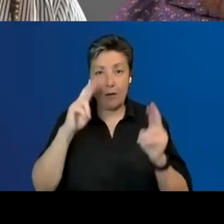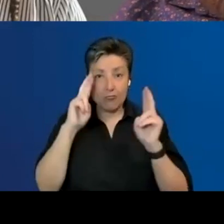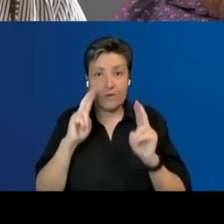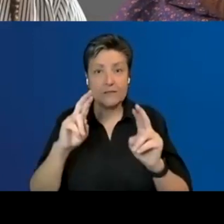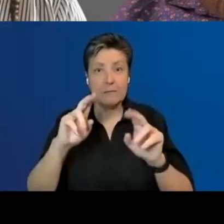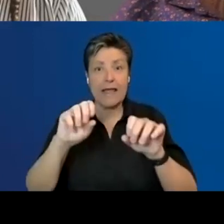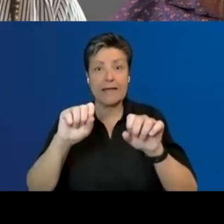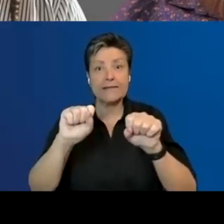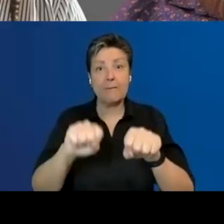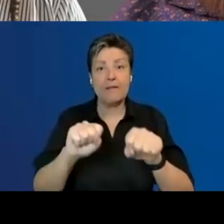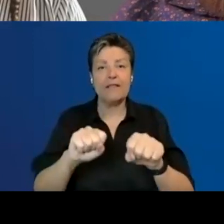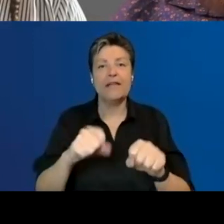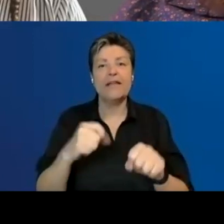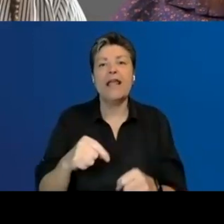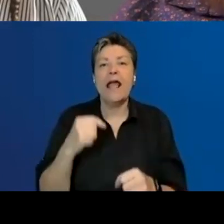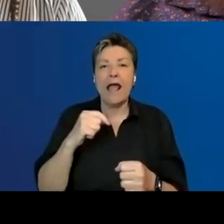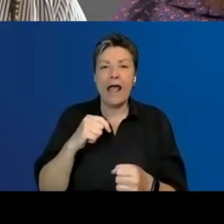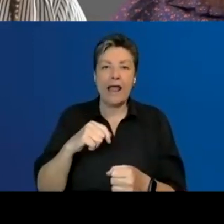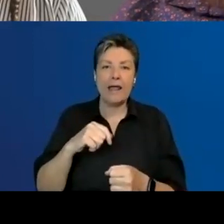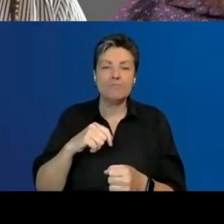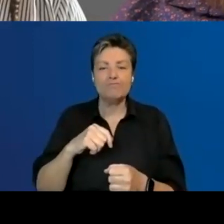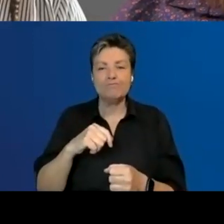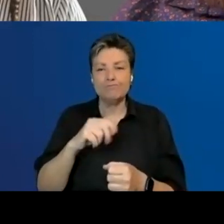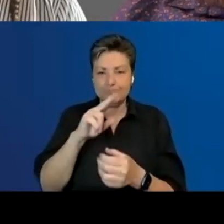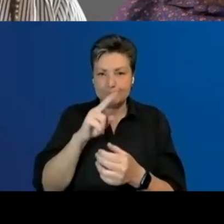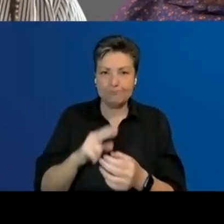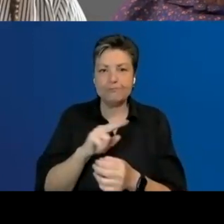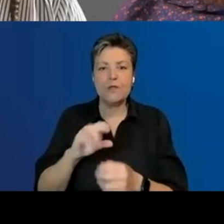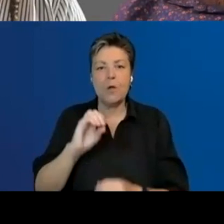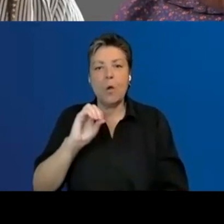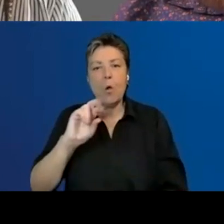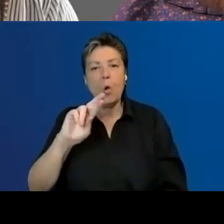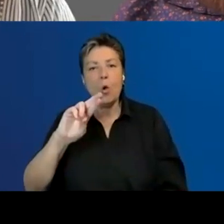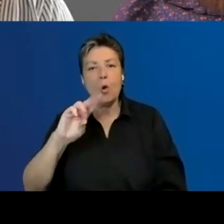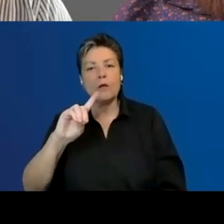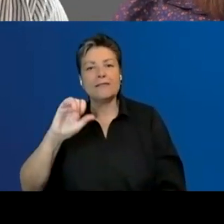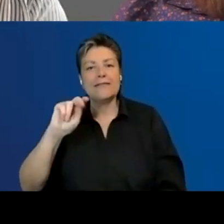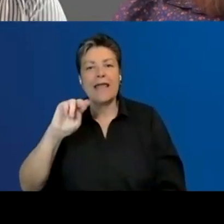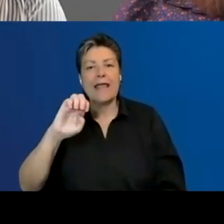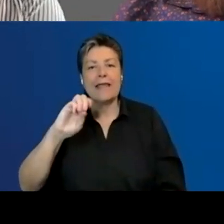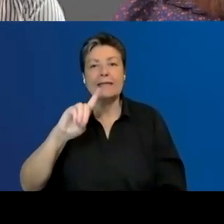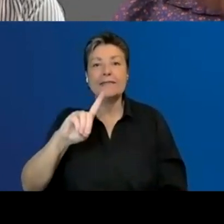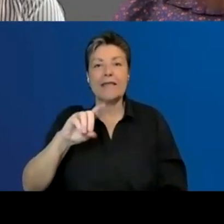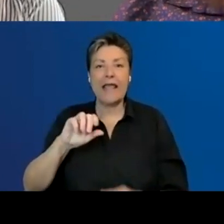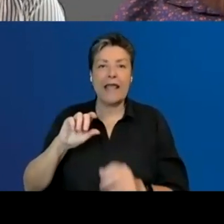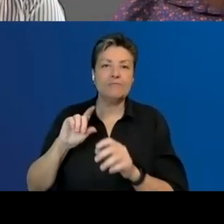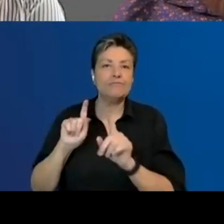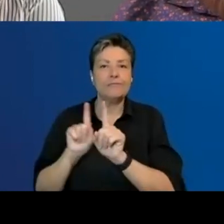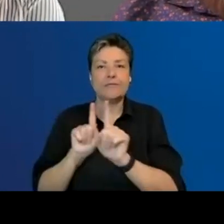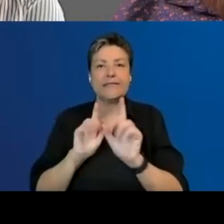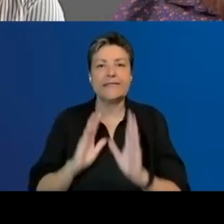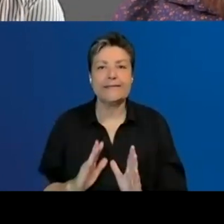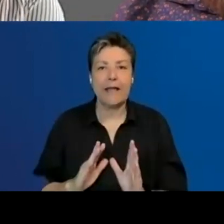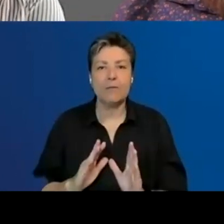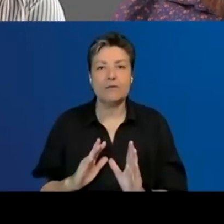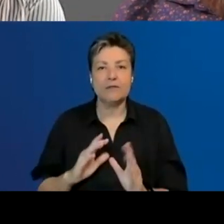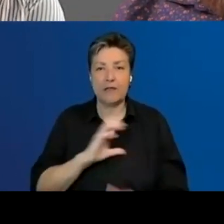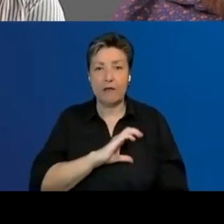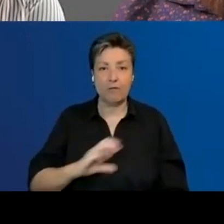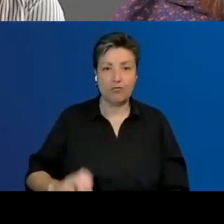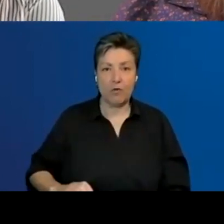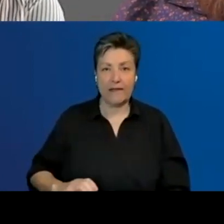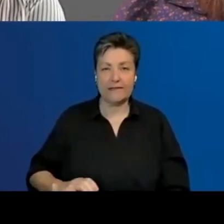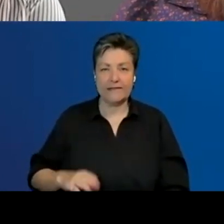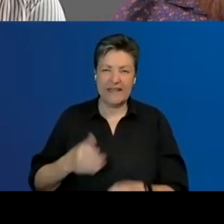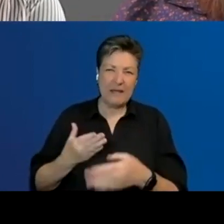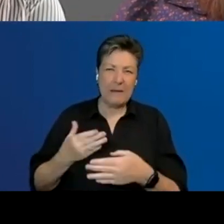ordained in the Disciples of Christ, which is a progressive mainline Protestant tradition. And